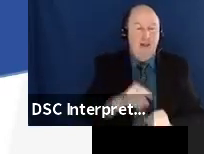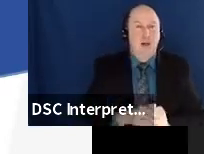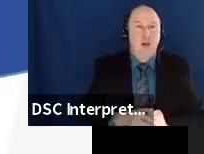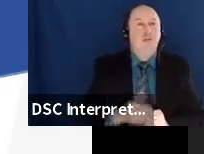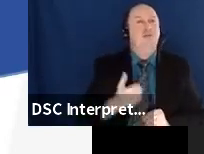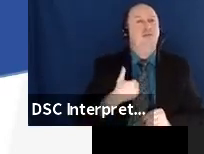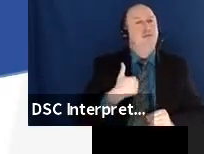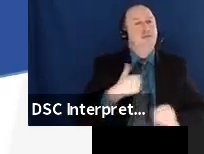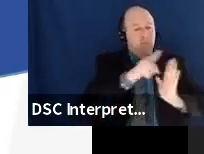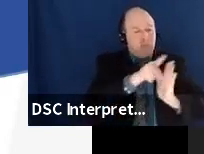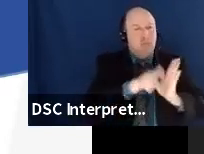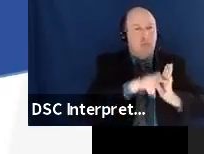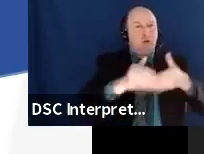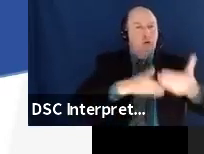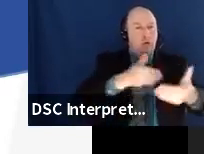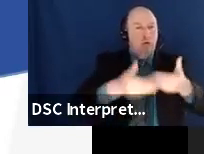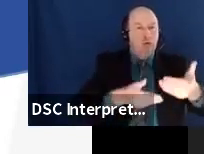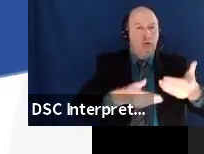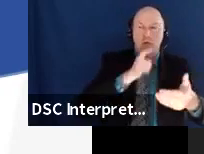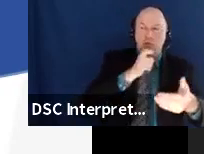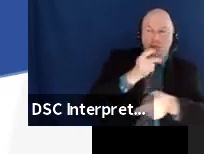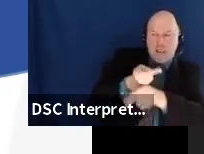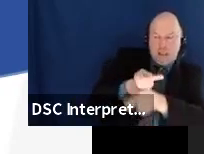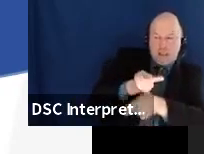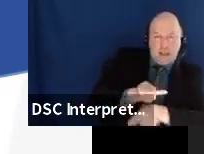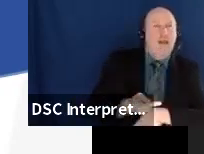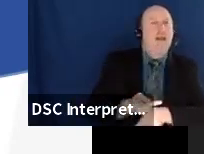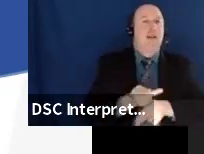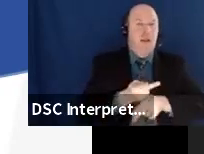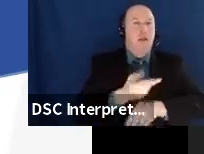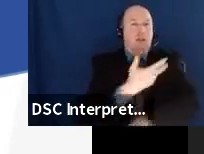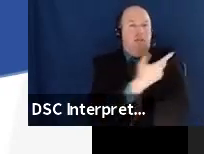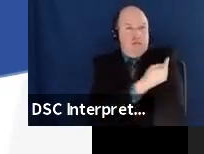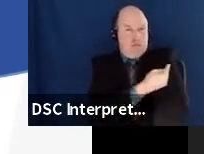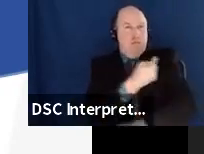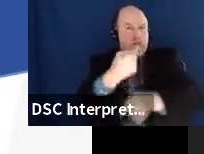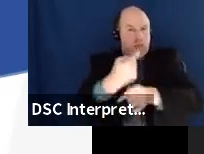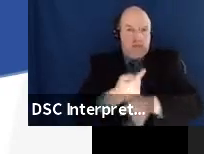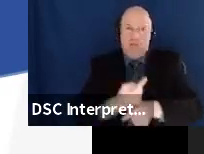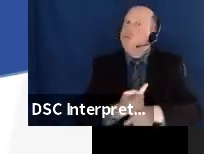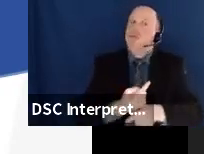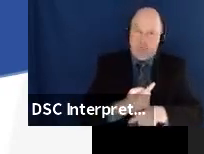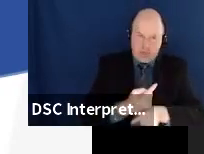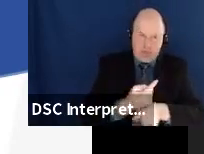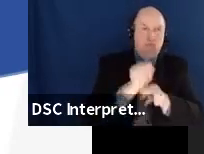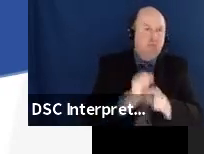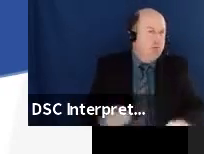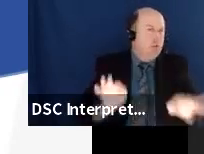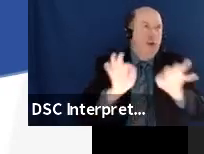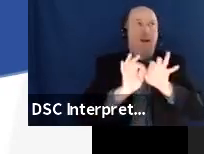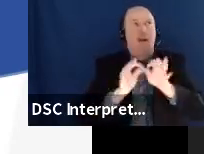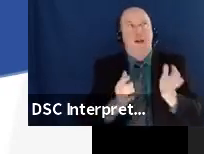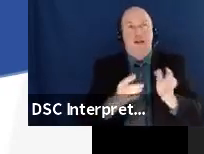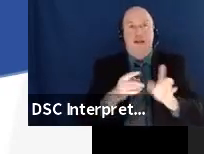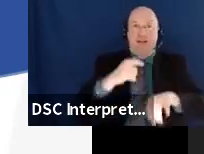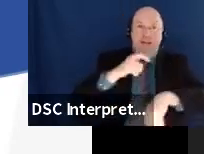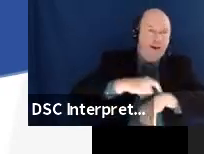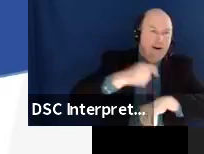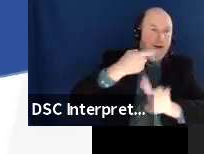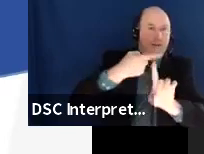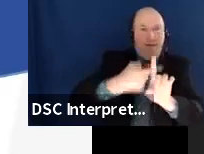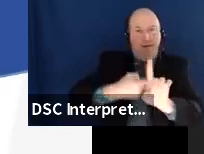place to ensure proper handling of the vaccine are in place as well too. These are significant. We talk about time and temperature